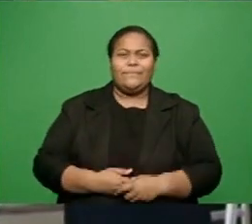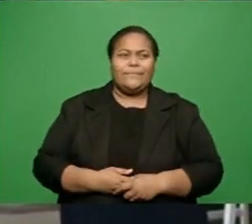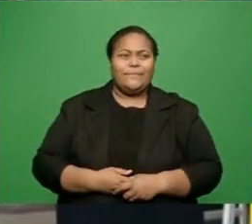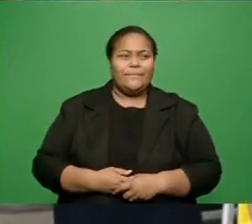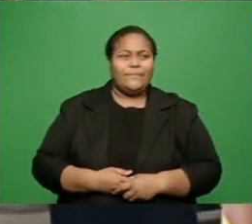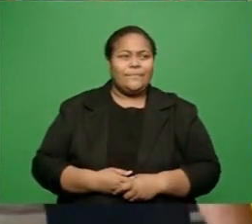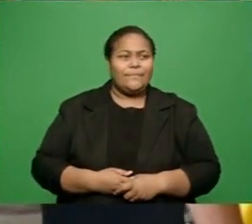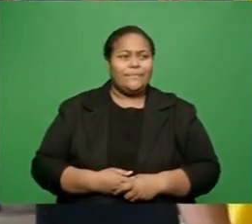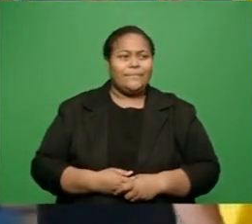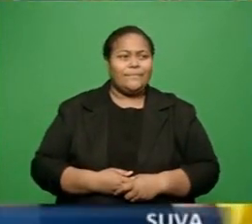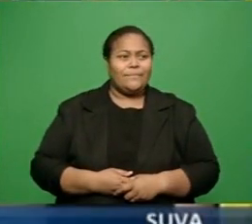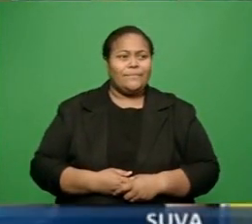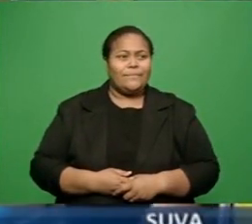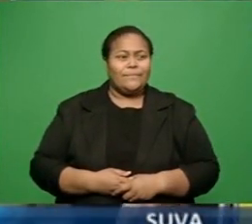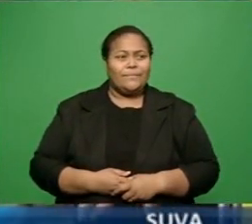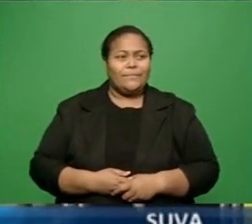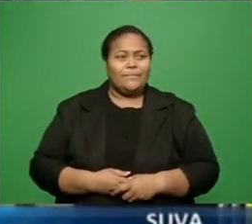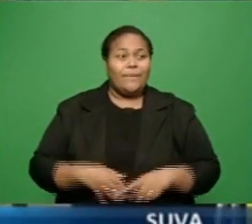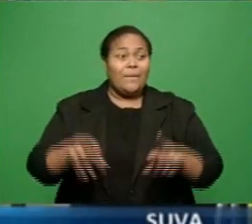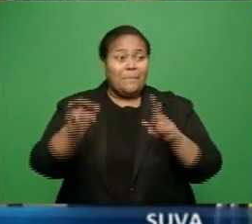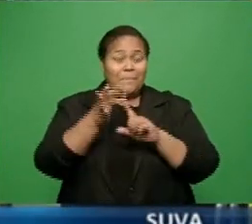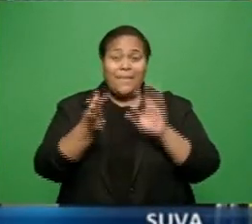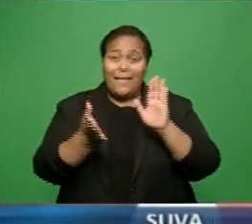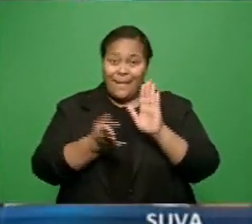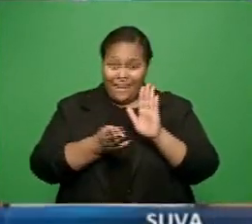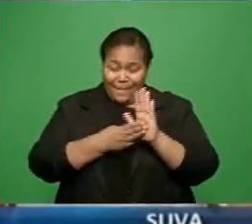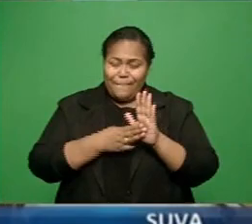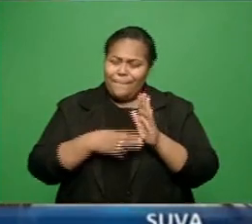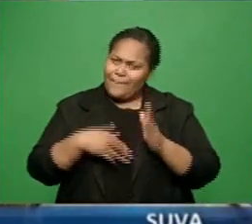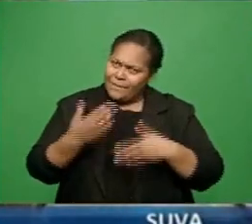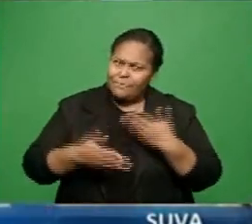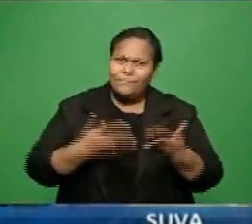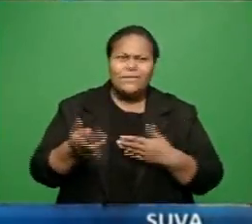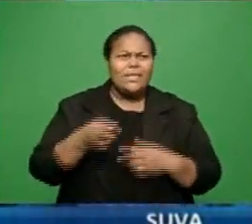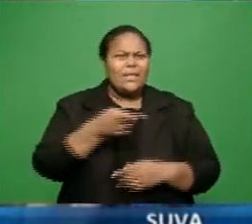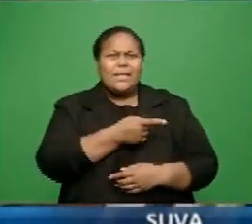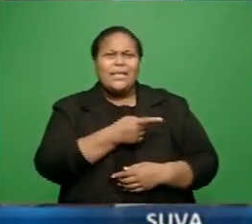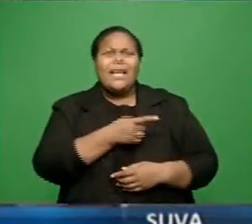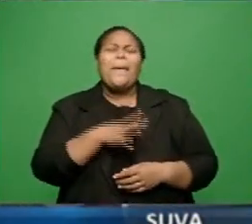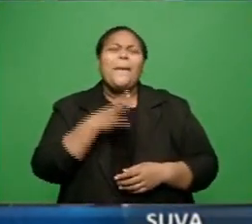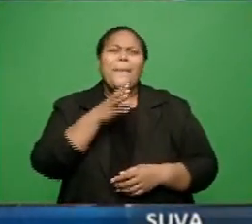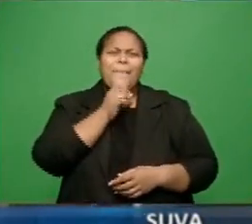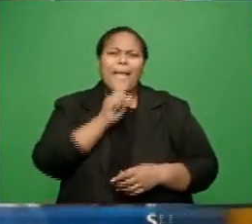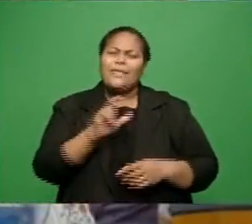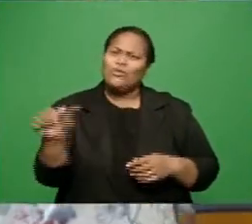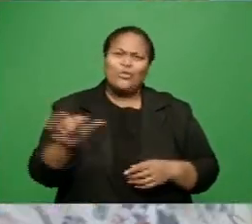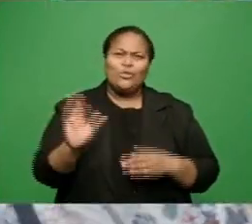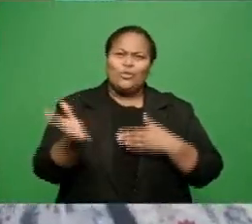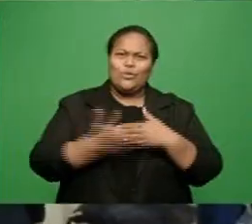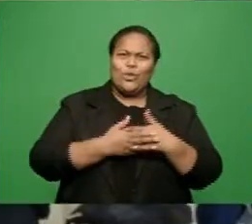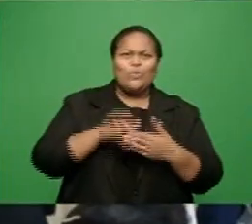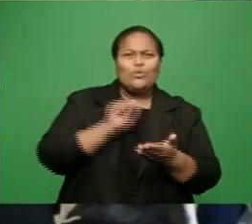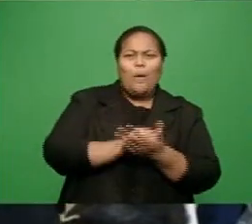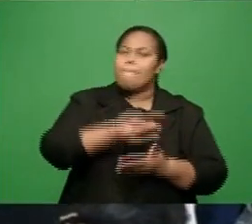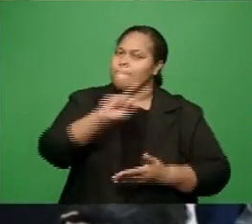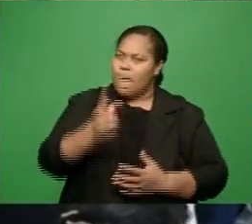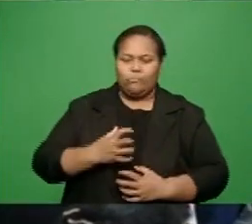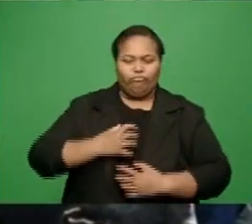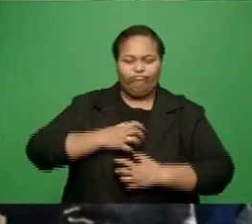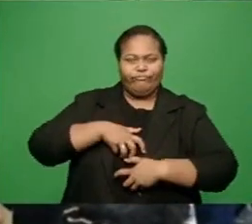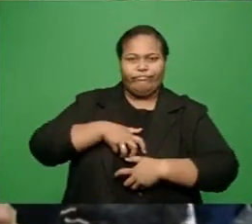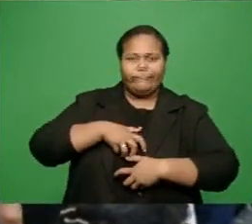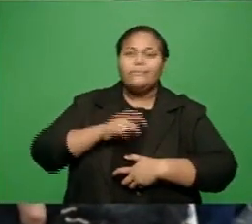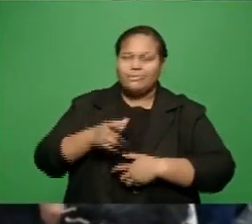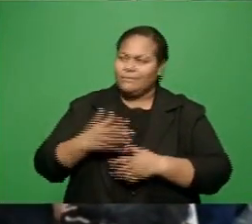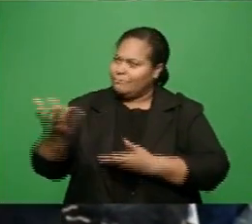The PM says merch owner Watesoni Natha Jr.'s story could have closed up shop, but he adapted, collaborated and showed skills well